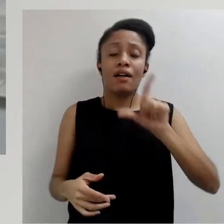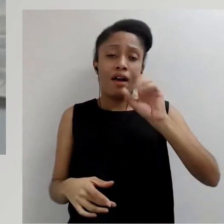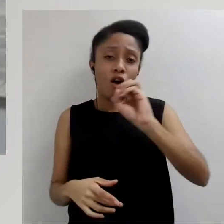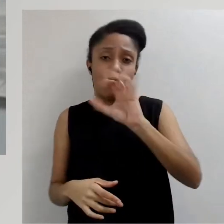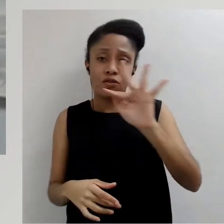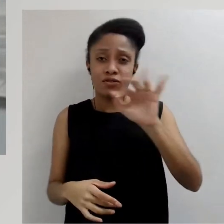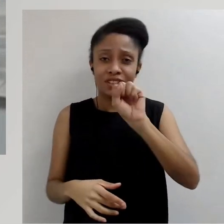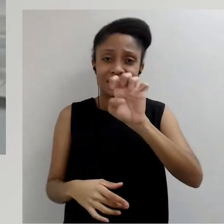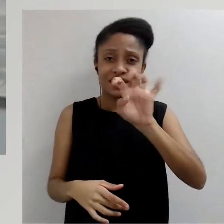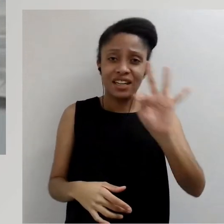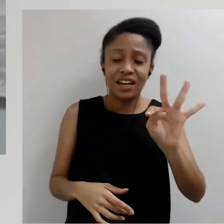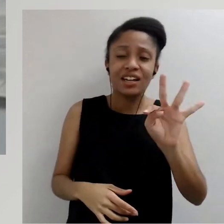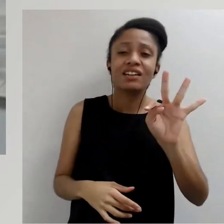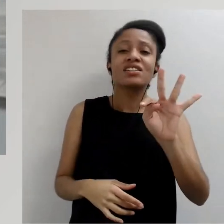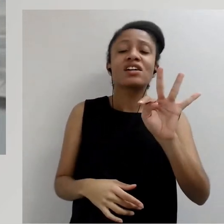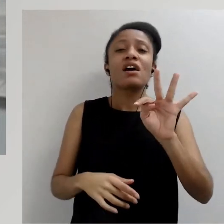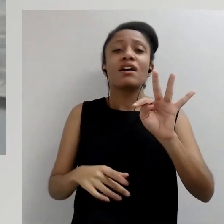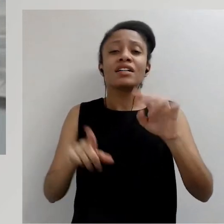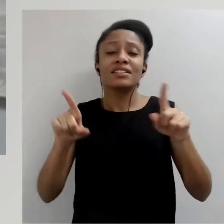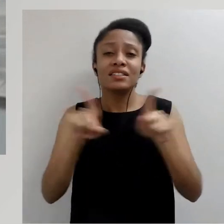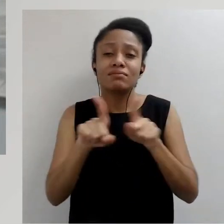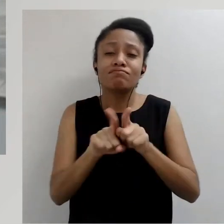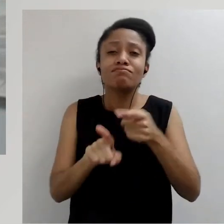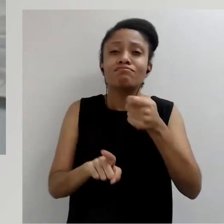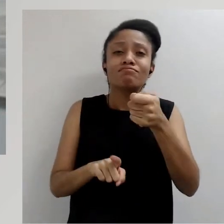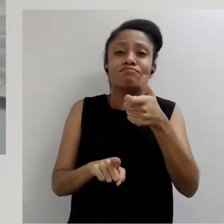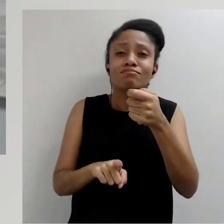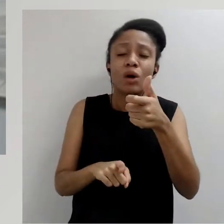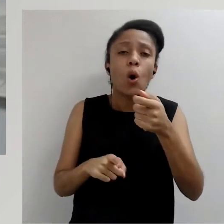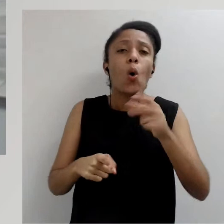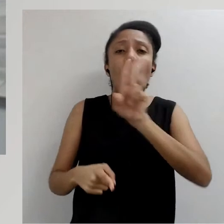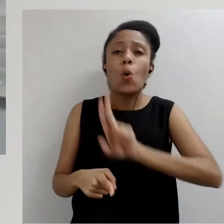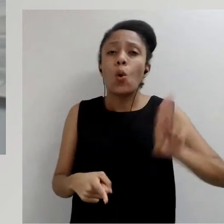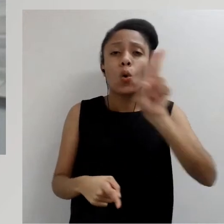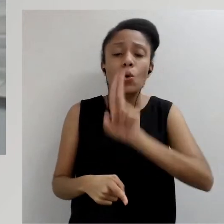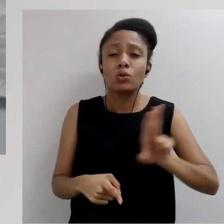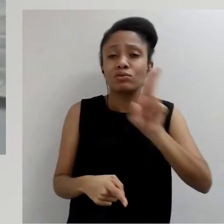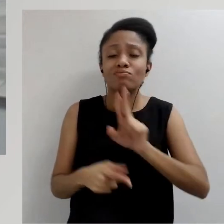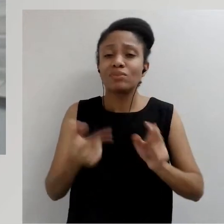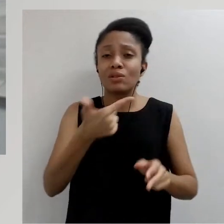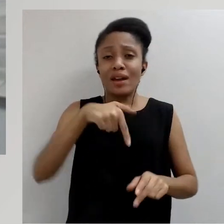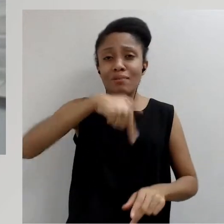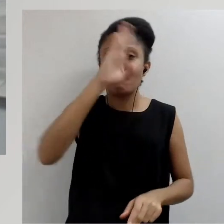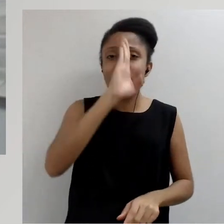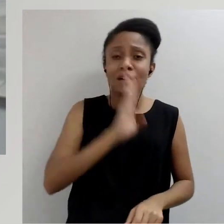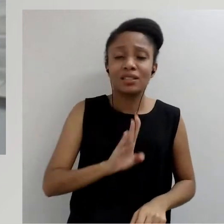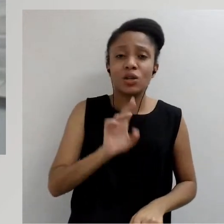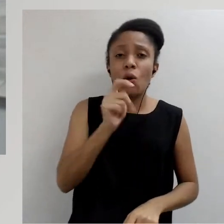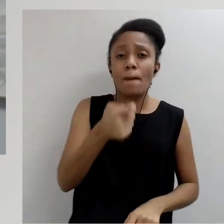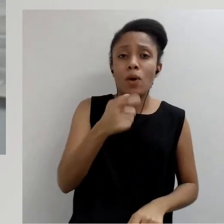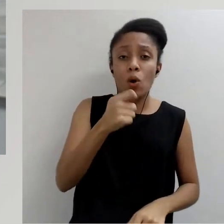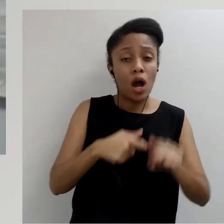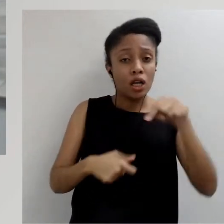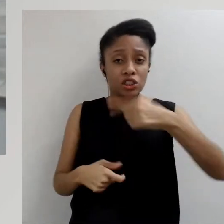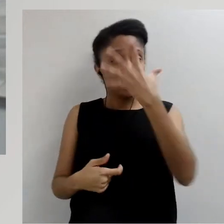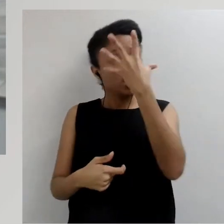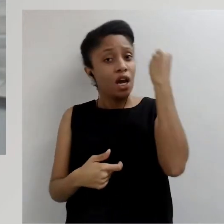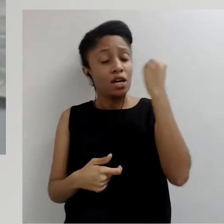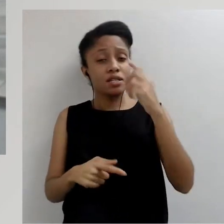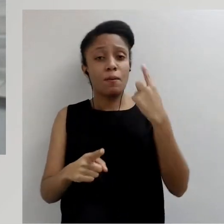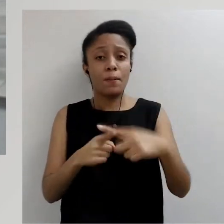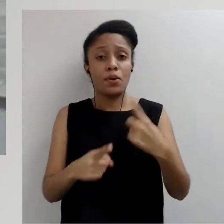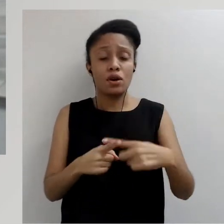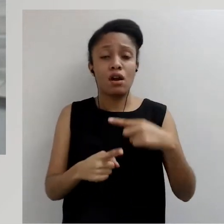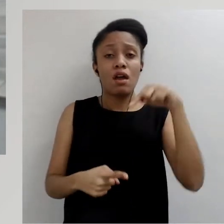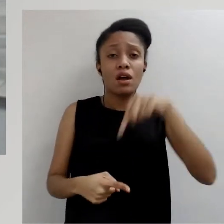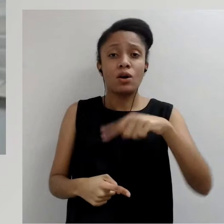offset machinery, and unfortunately through the lack of consumption that Brazil have, we cannot forget